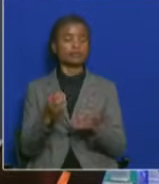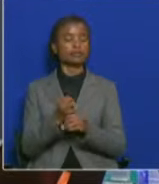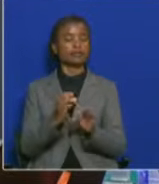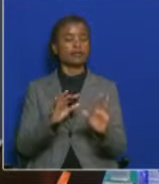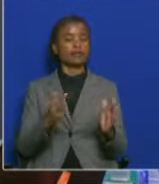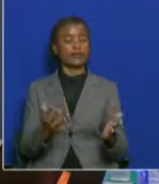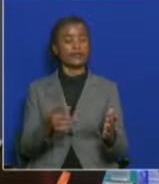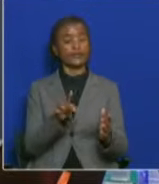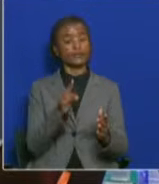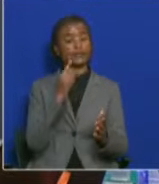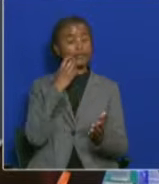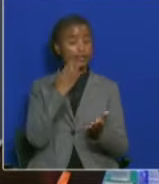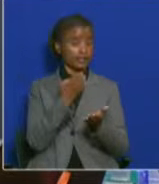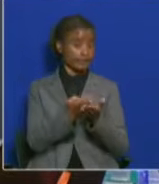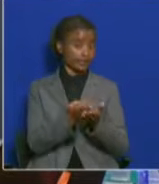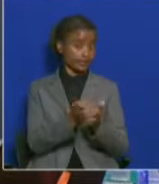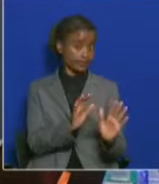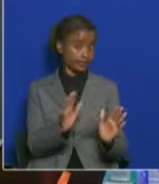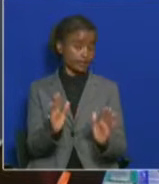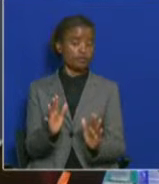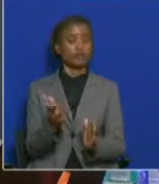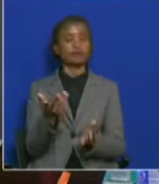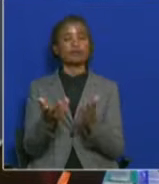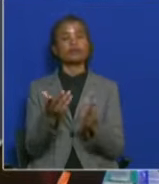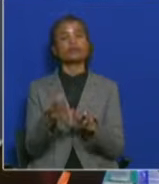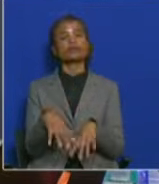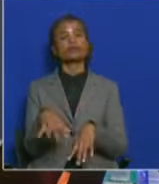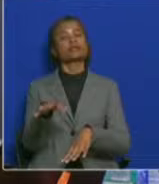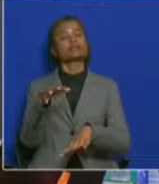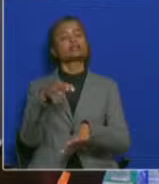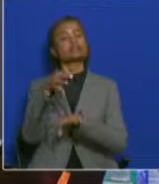to clarify that it is not a